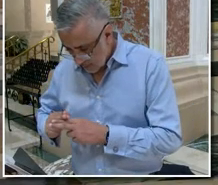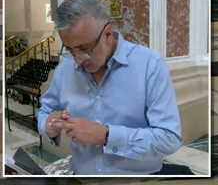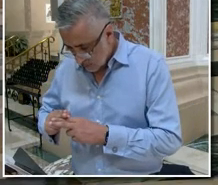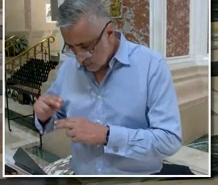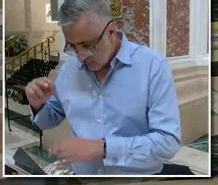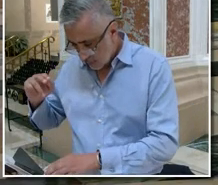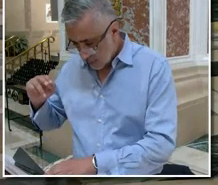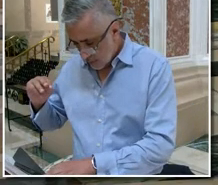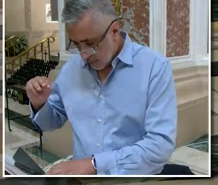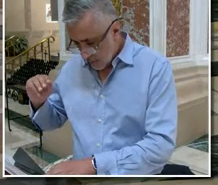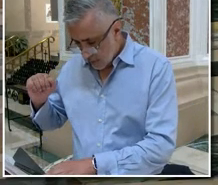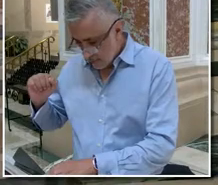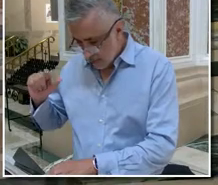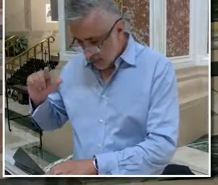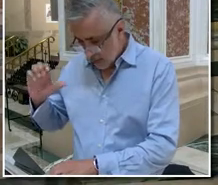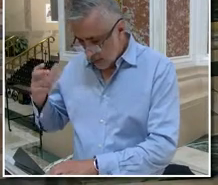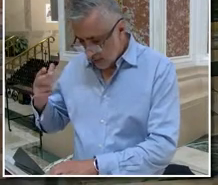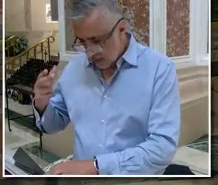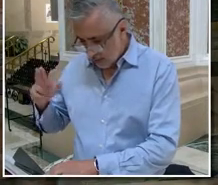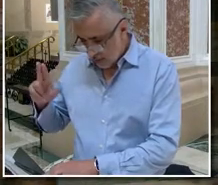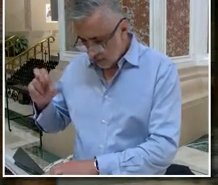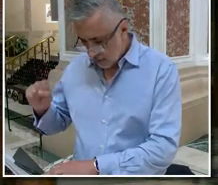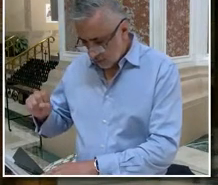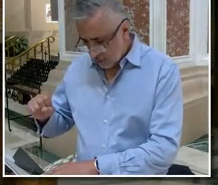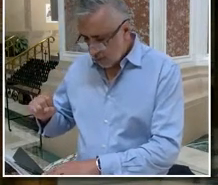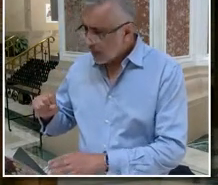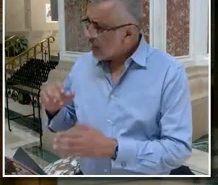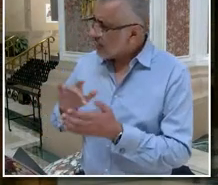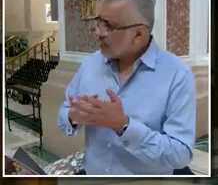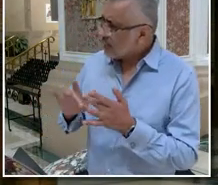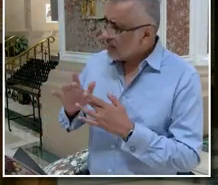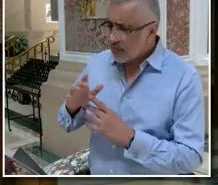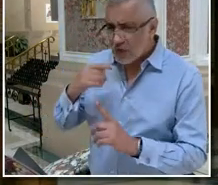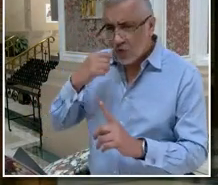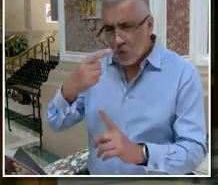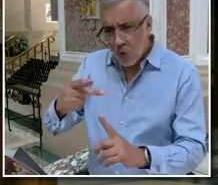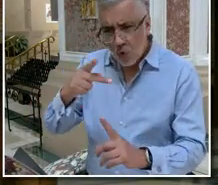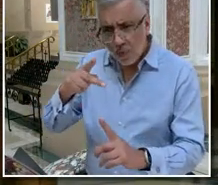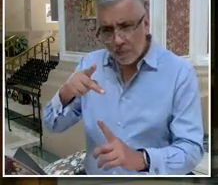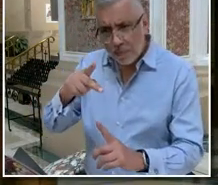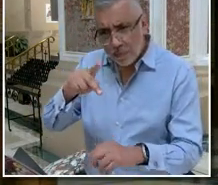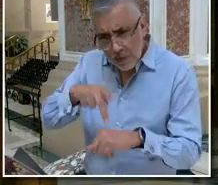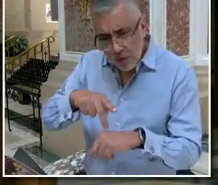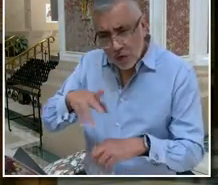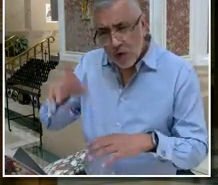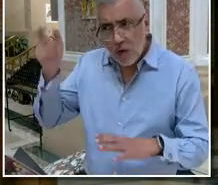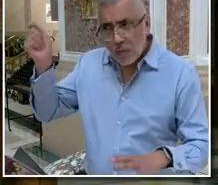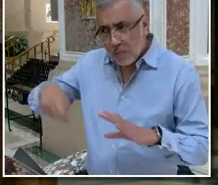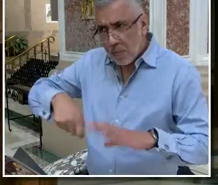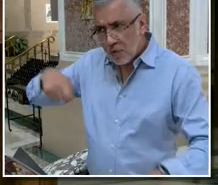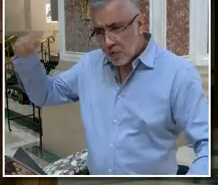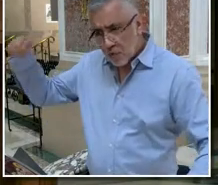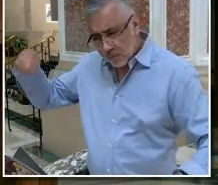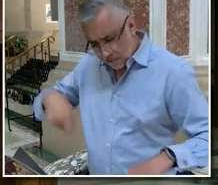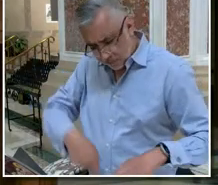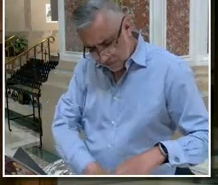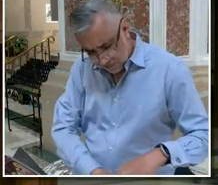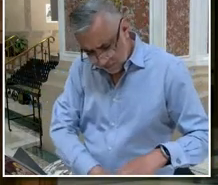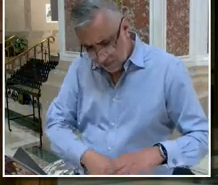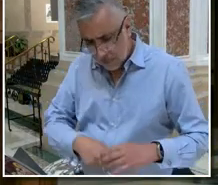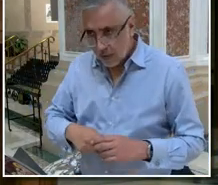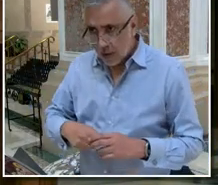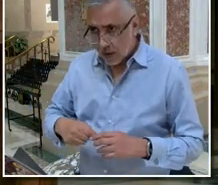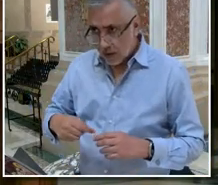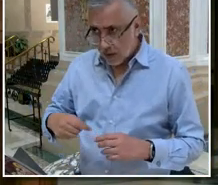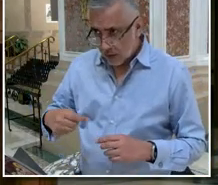Malchus. Jesus said to Peter, "Put your sword into its scabbard.